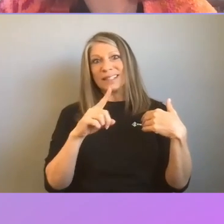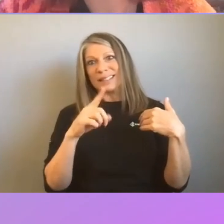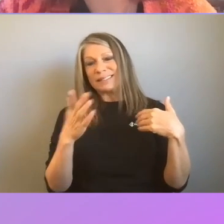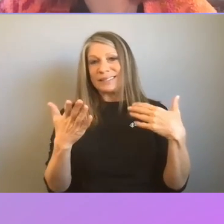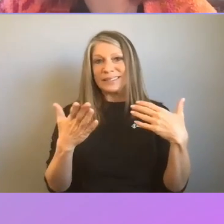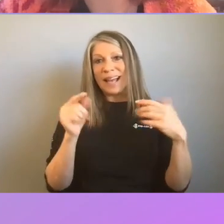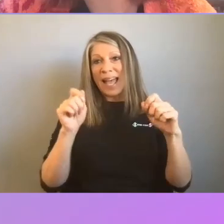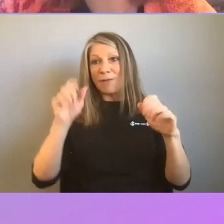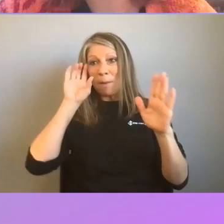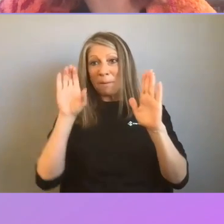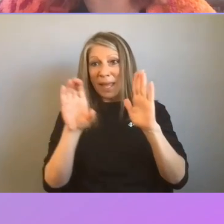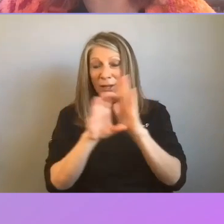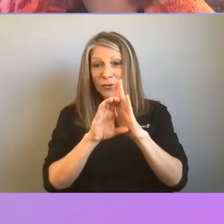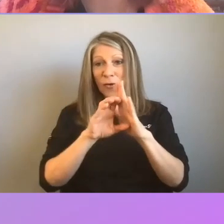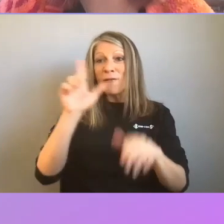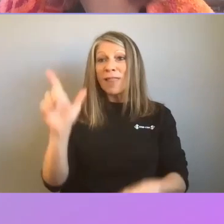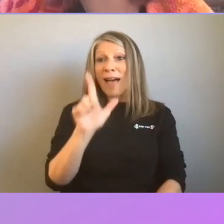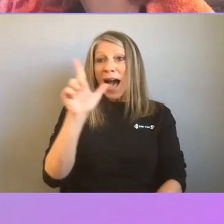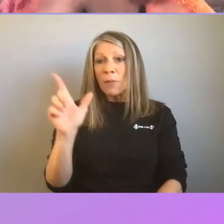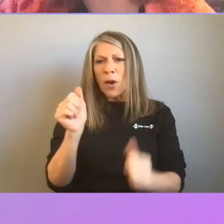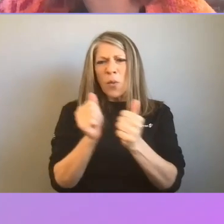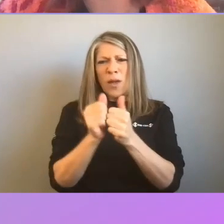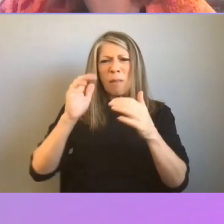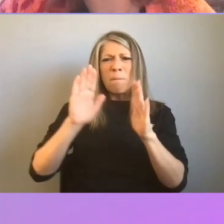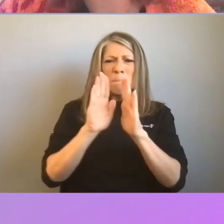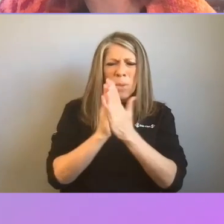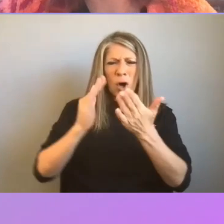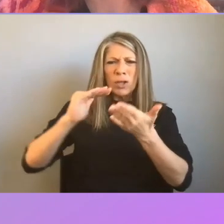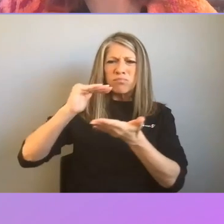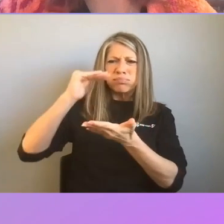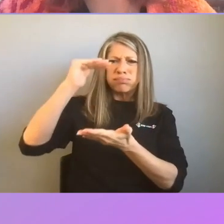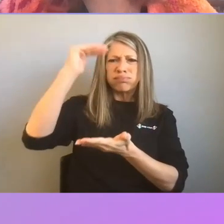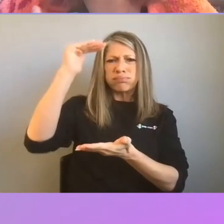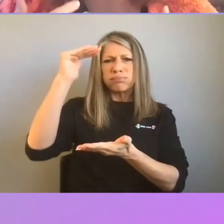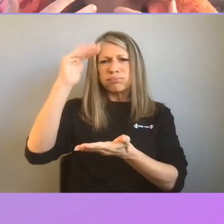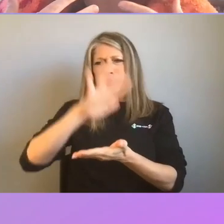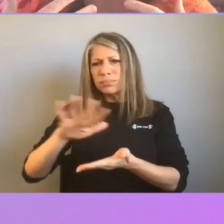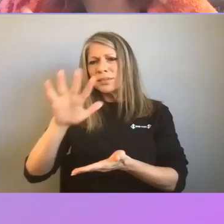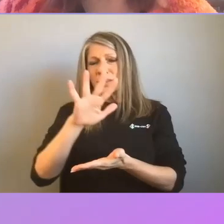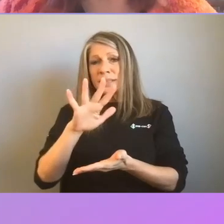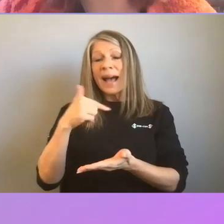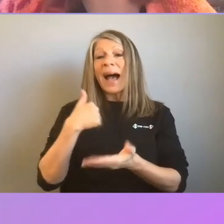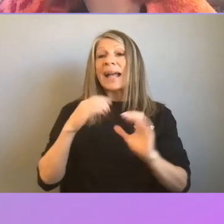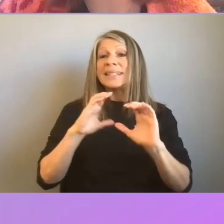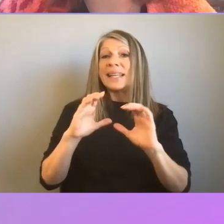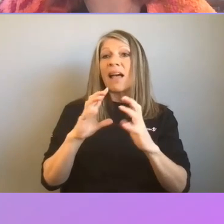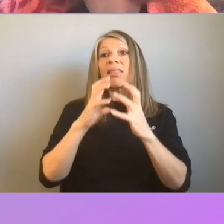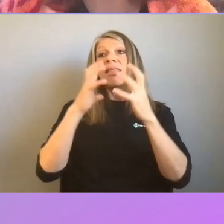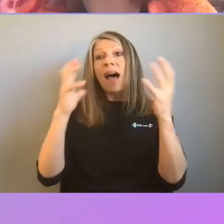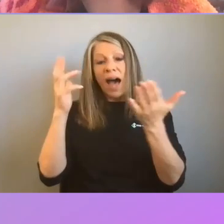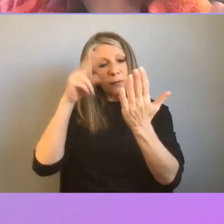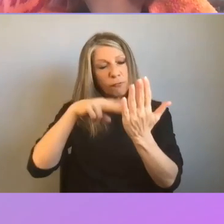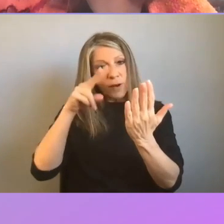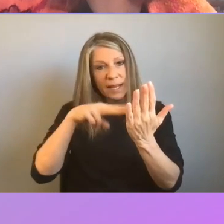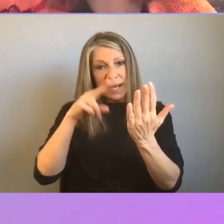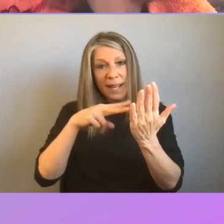mark picture of a library with stacks of books all around. And I did a tremendous amount of reading. And